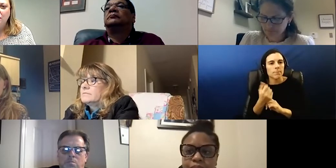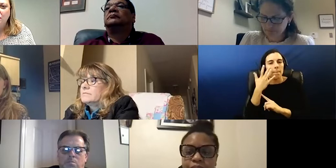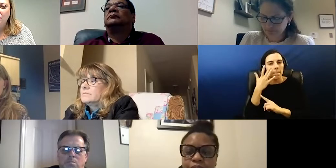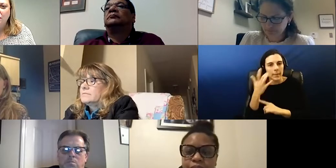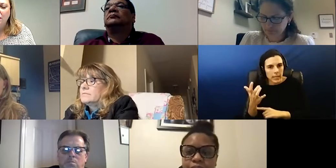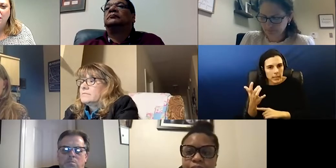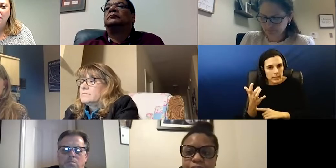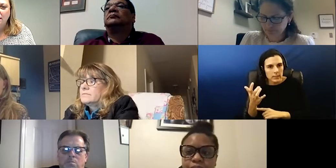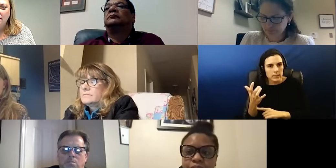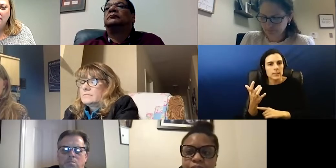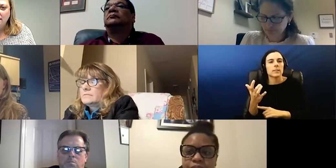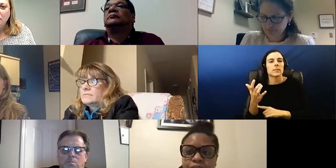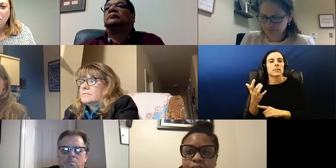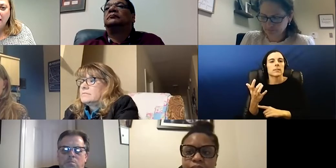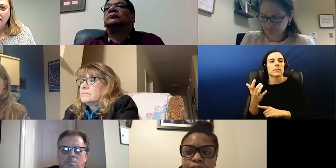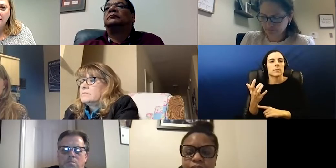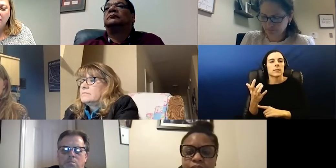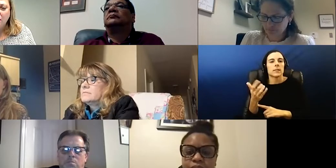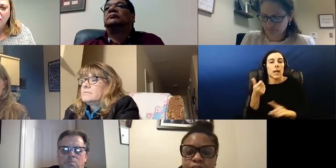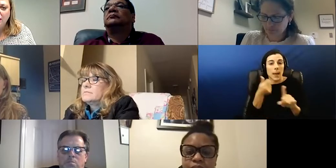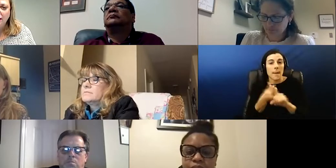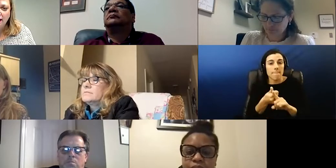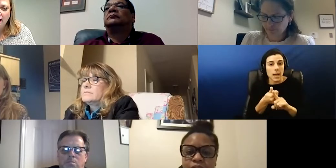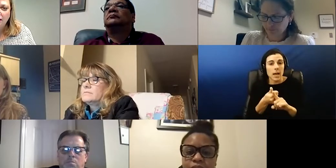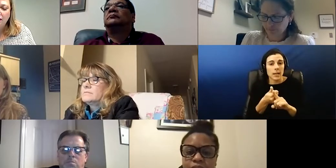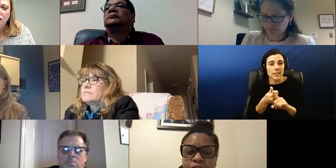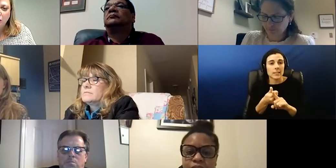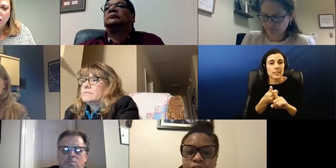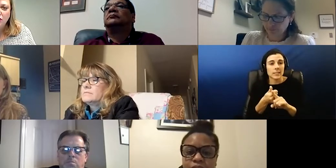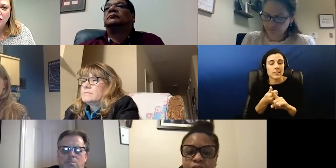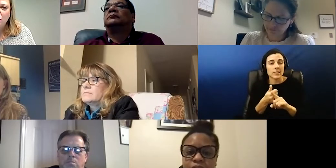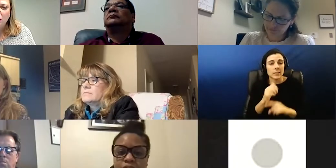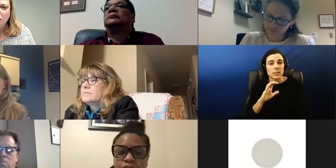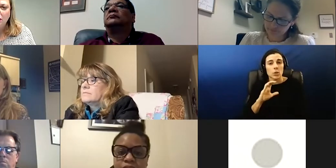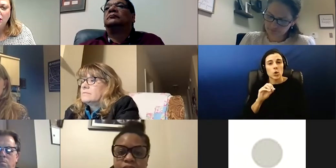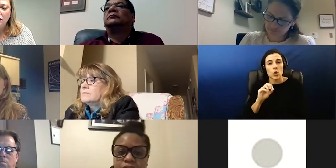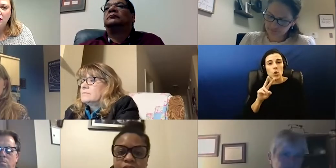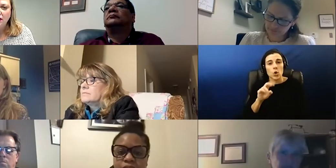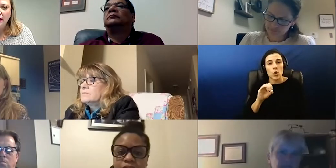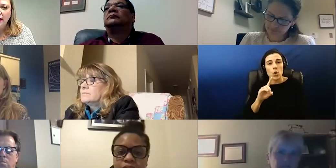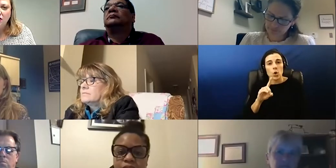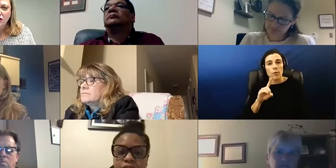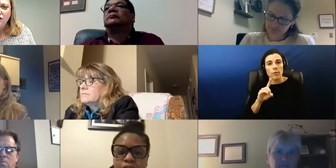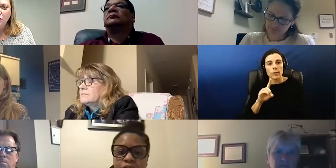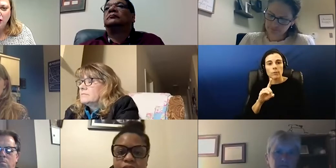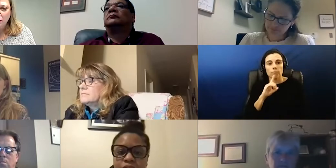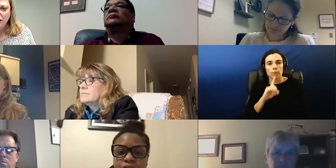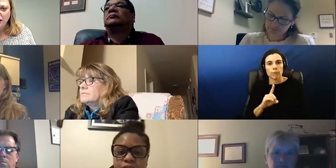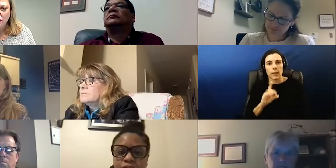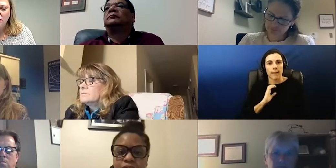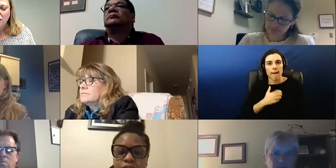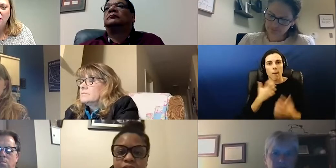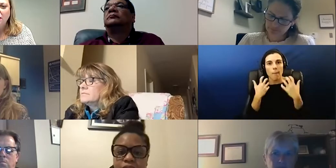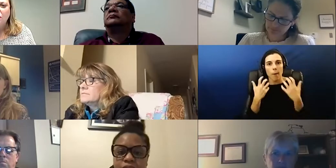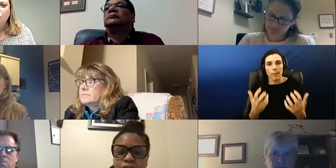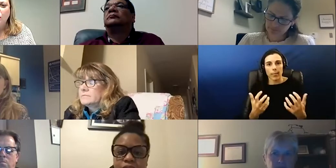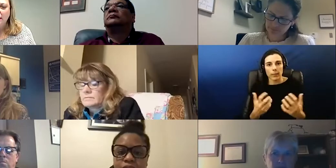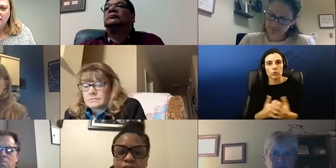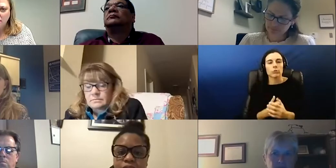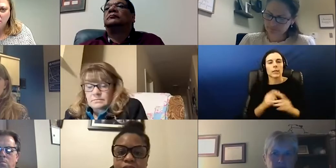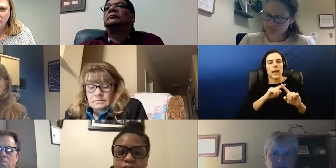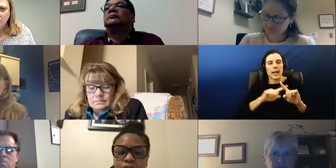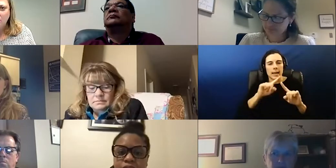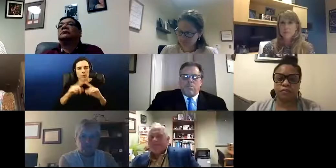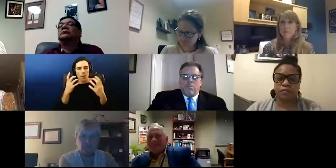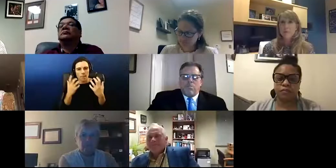the impacts that covet has had on so much of our population and our different populations what